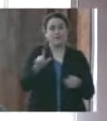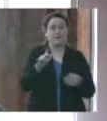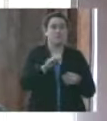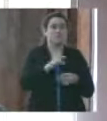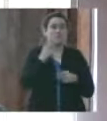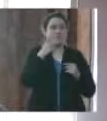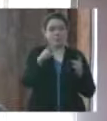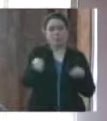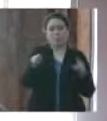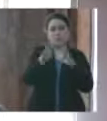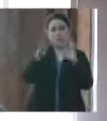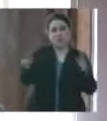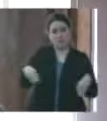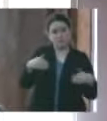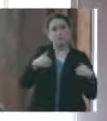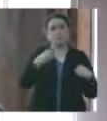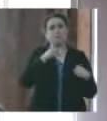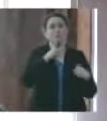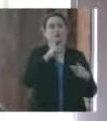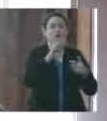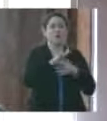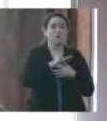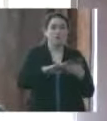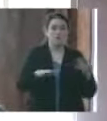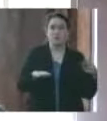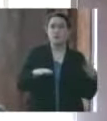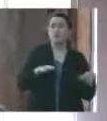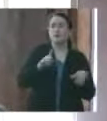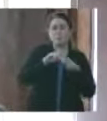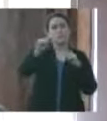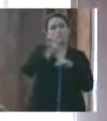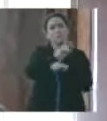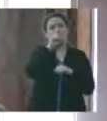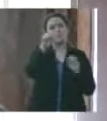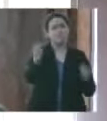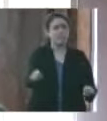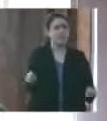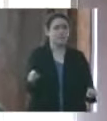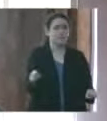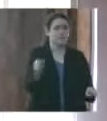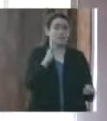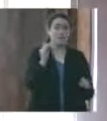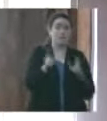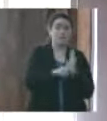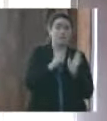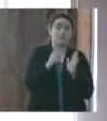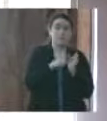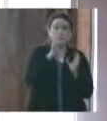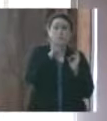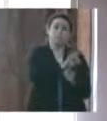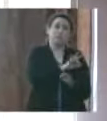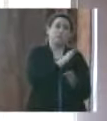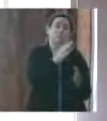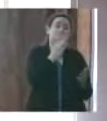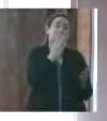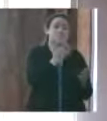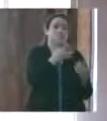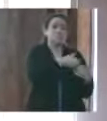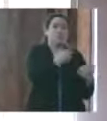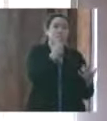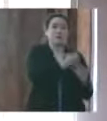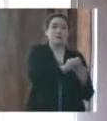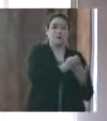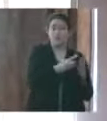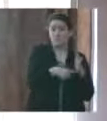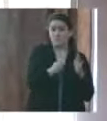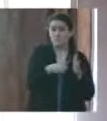possible, it has been done, and it does make economic sense, and sometimes it even makes sense as the best alternative for